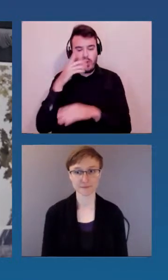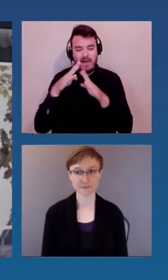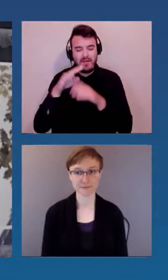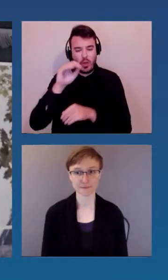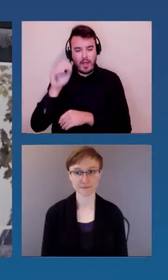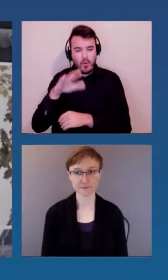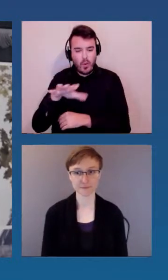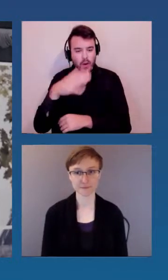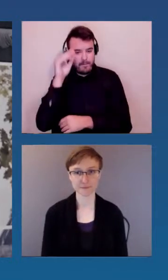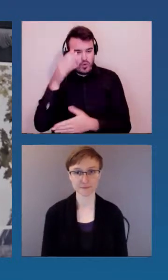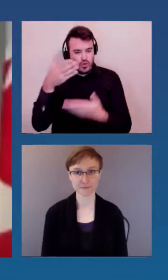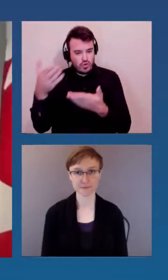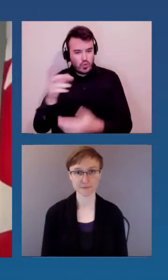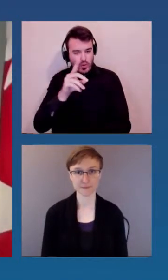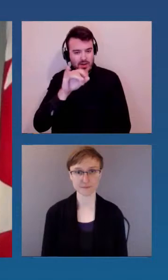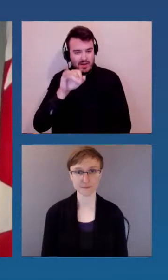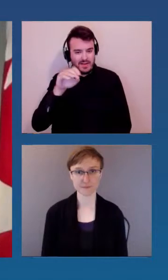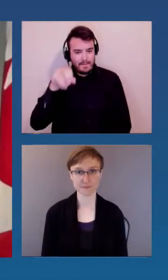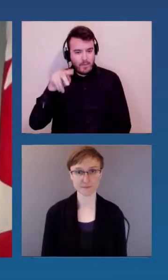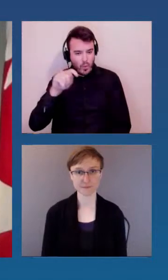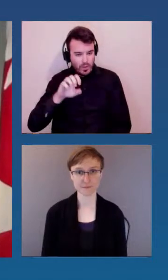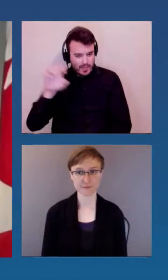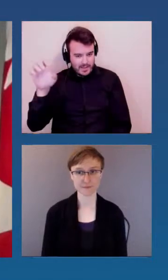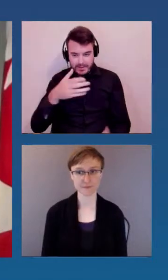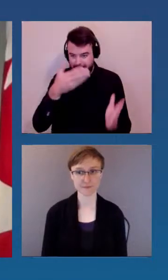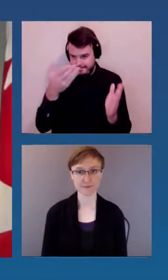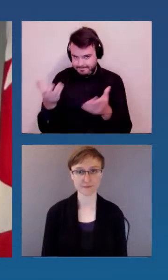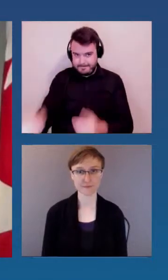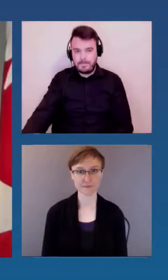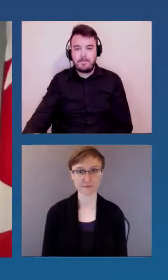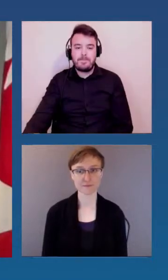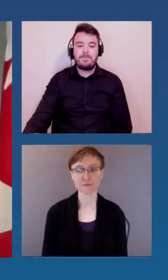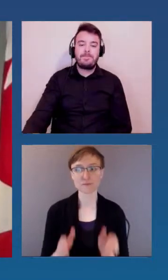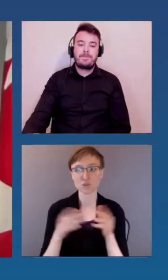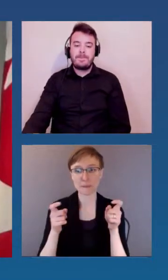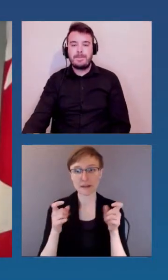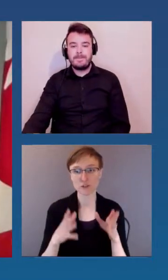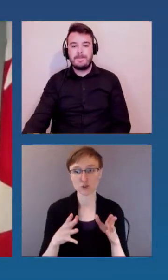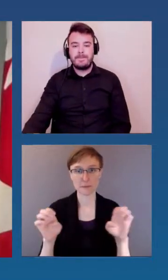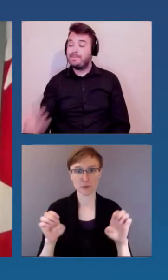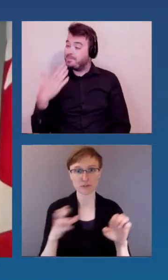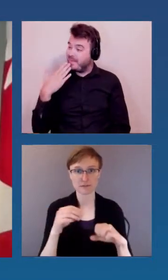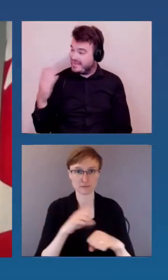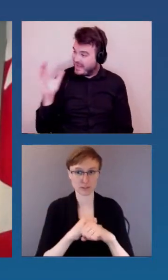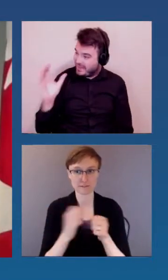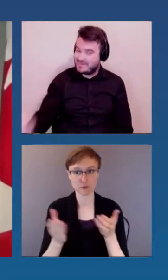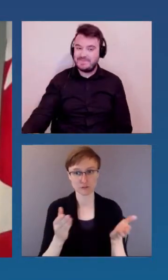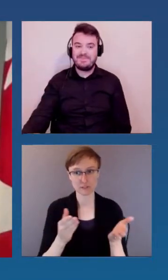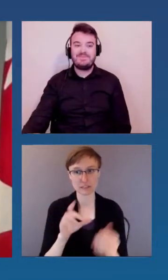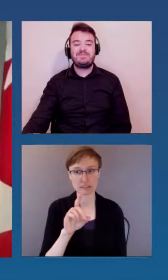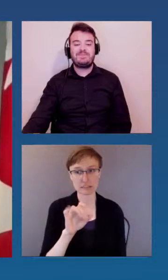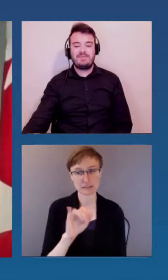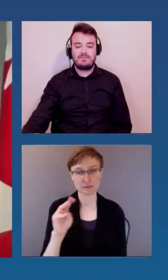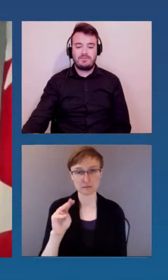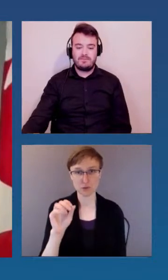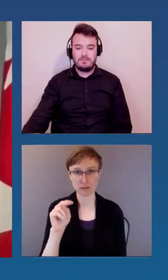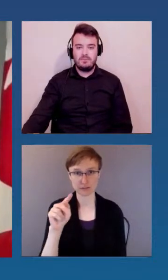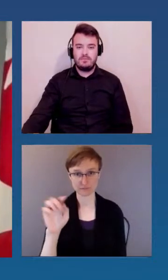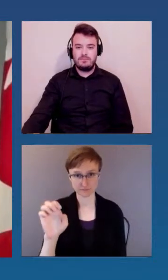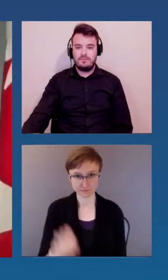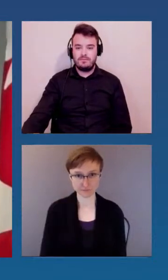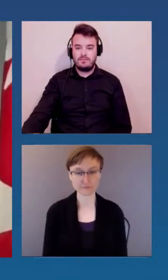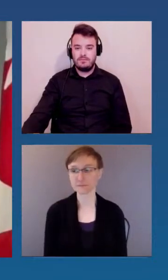and enforcement campaign, focusing most on education and engagement. We will continue this throughout the return to